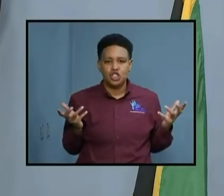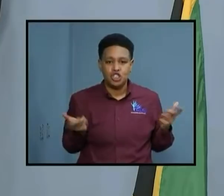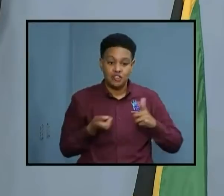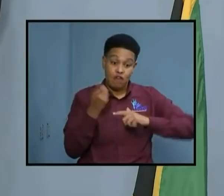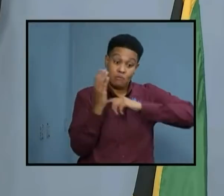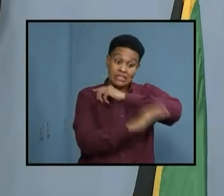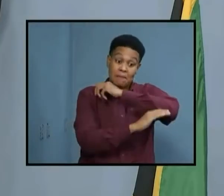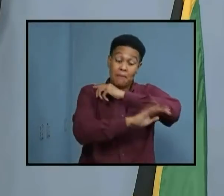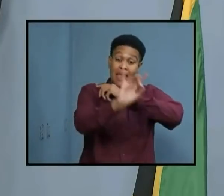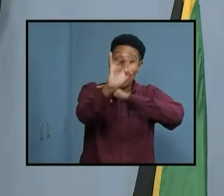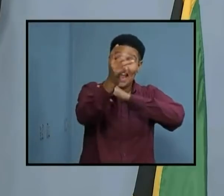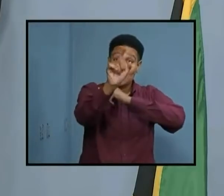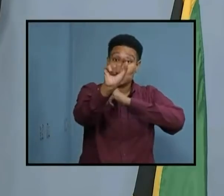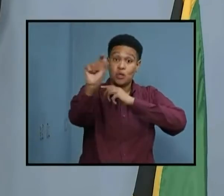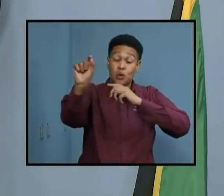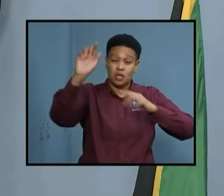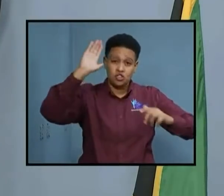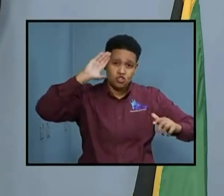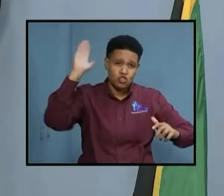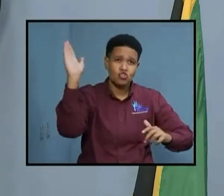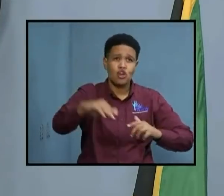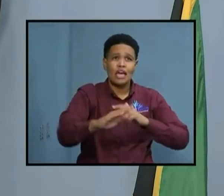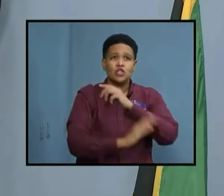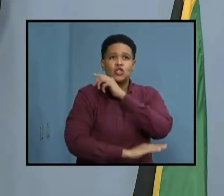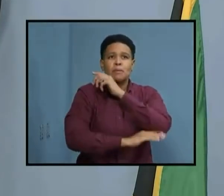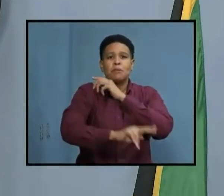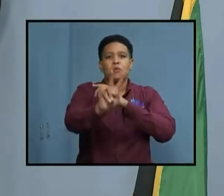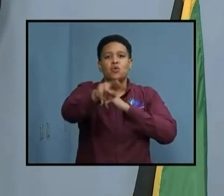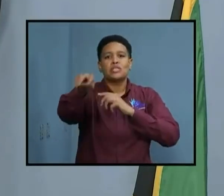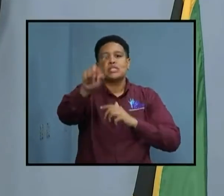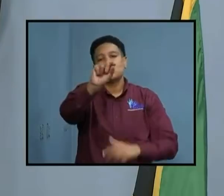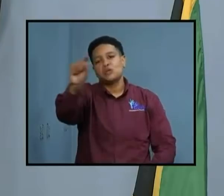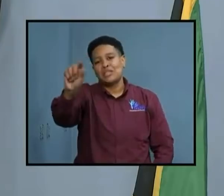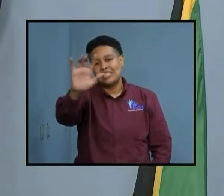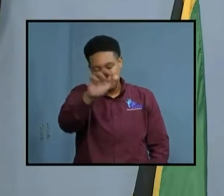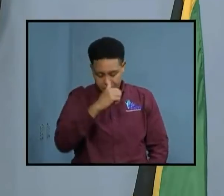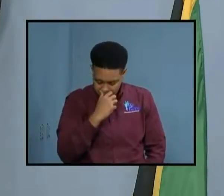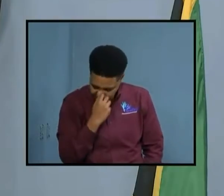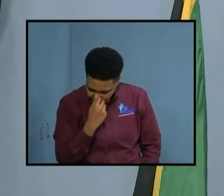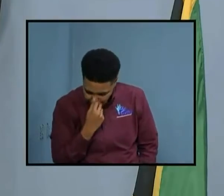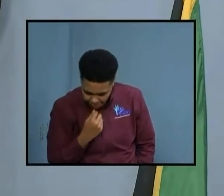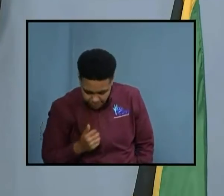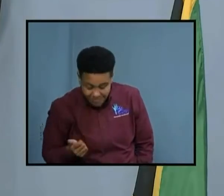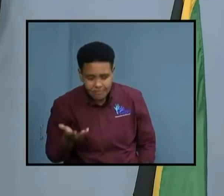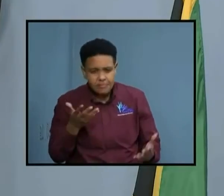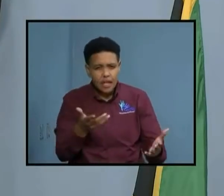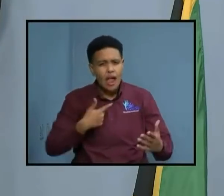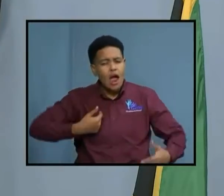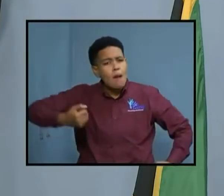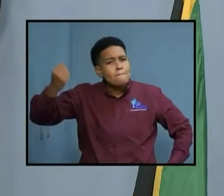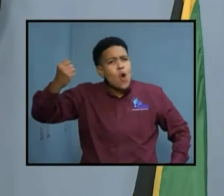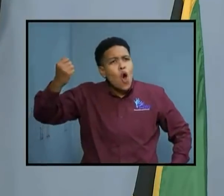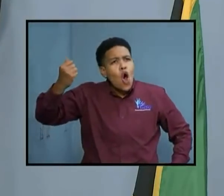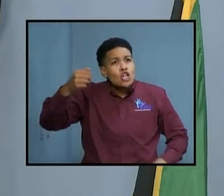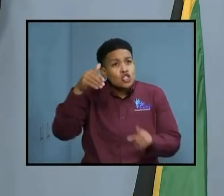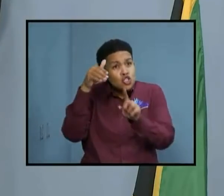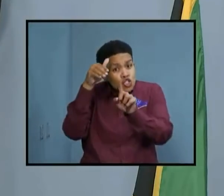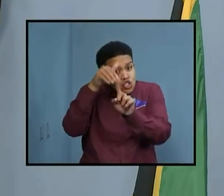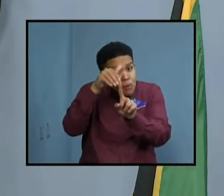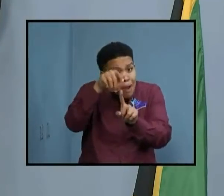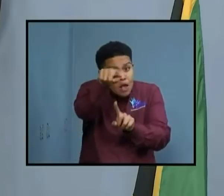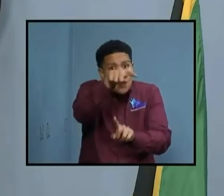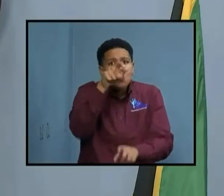September 8, 2020 to September 22nd, 2020. And here I will pause to remind all those taking